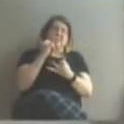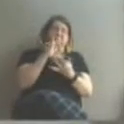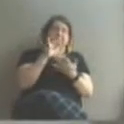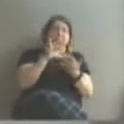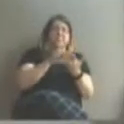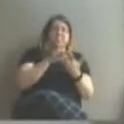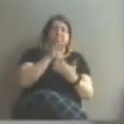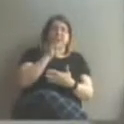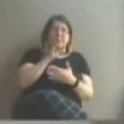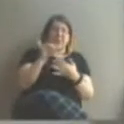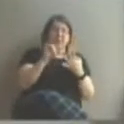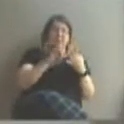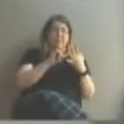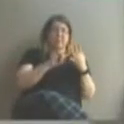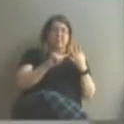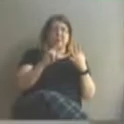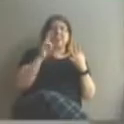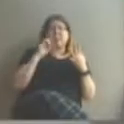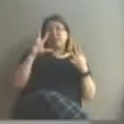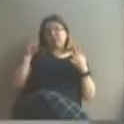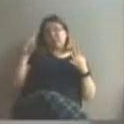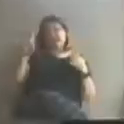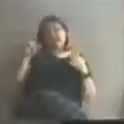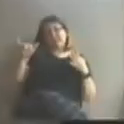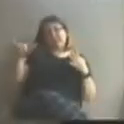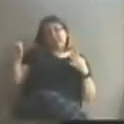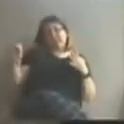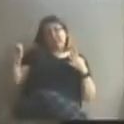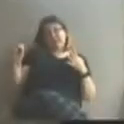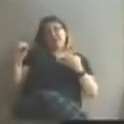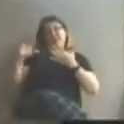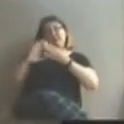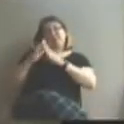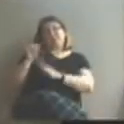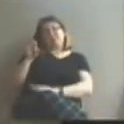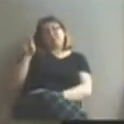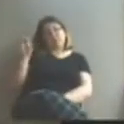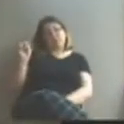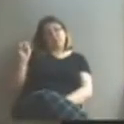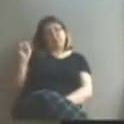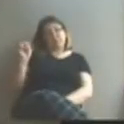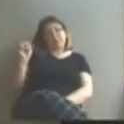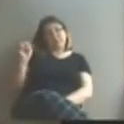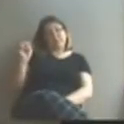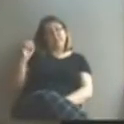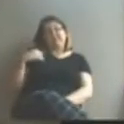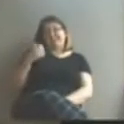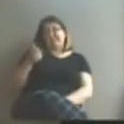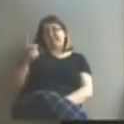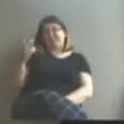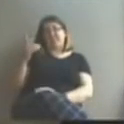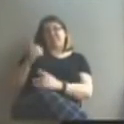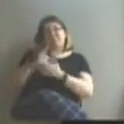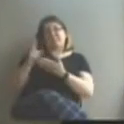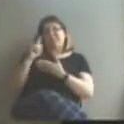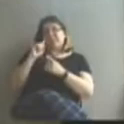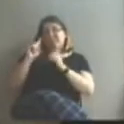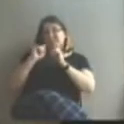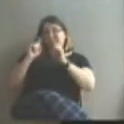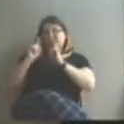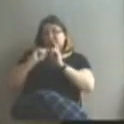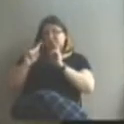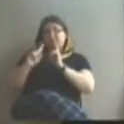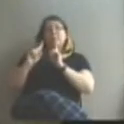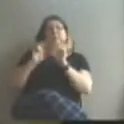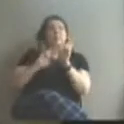now, right, posting it for 30 days takes us mid-June. You have a couple of weeks to interview, so you have somebody